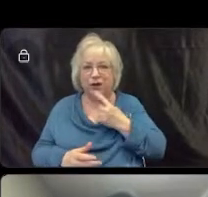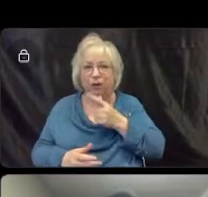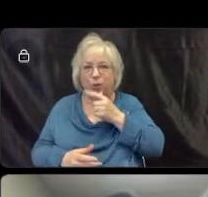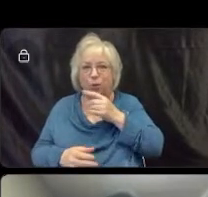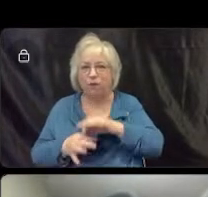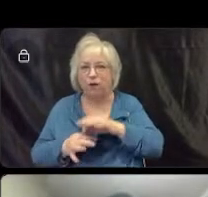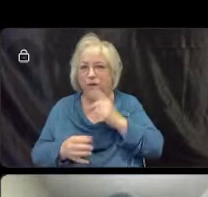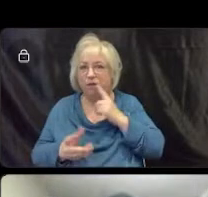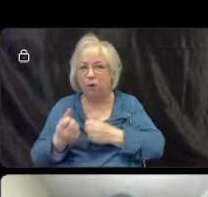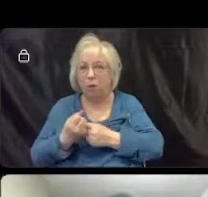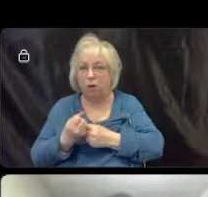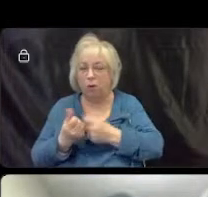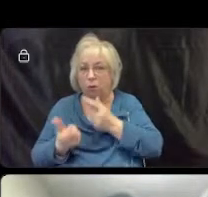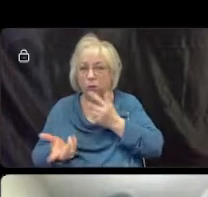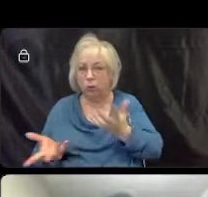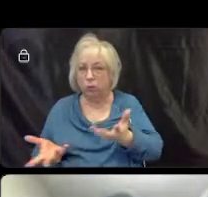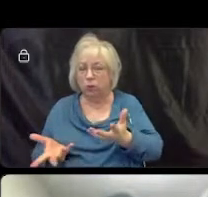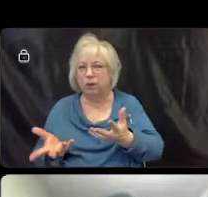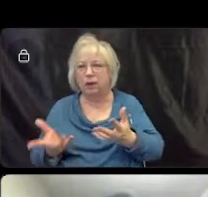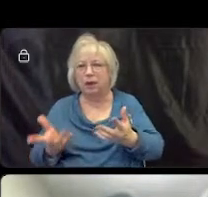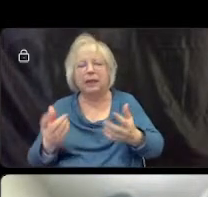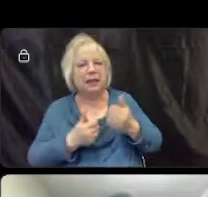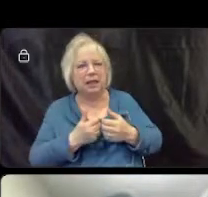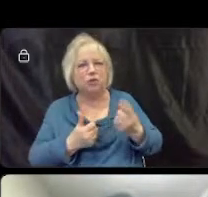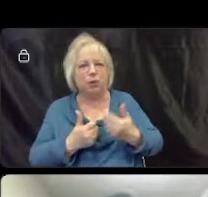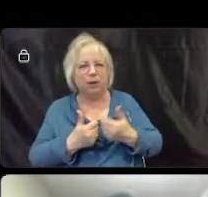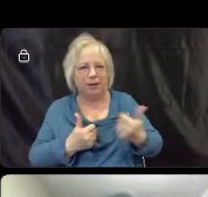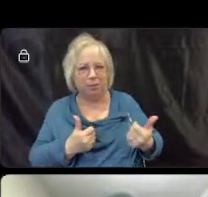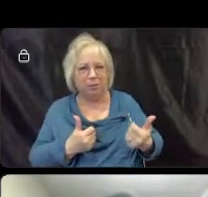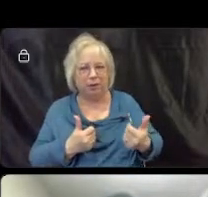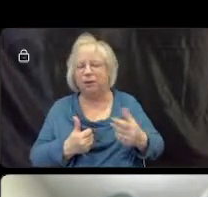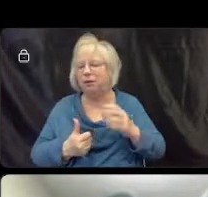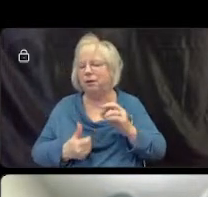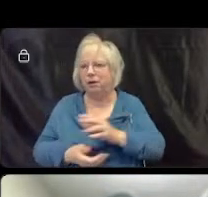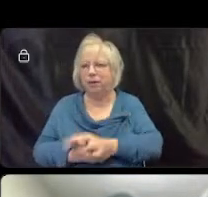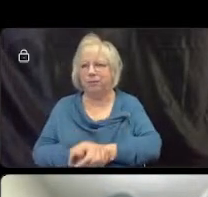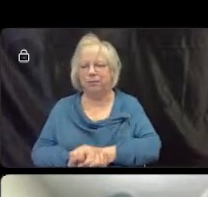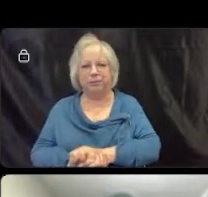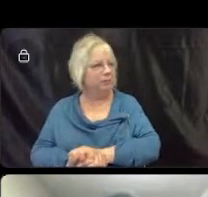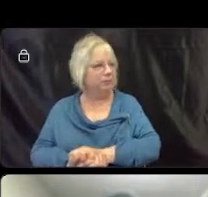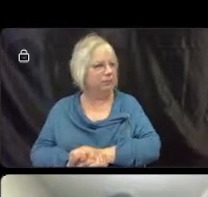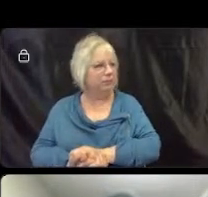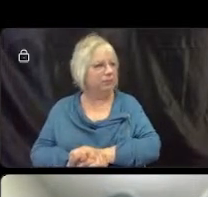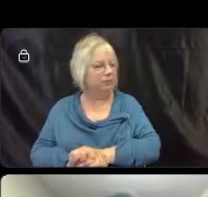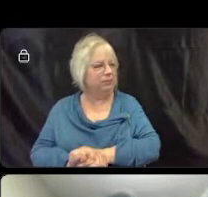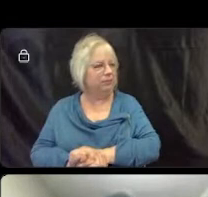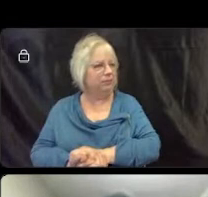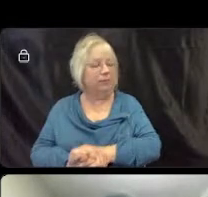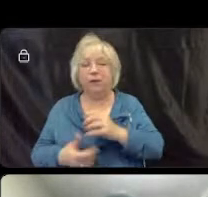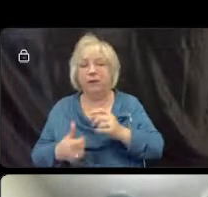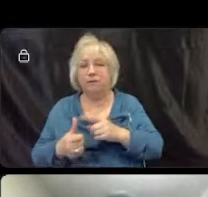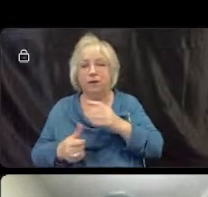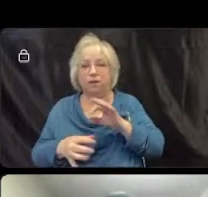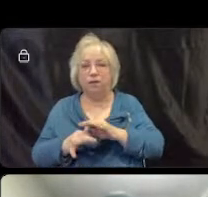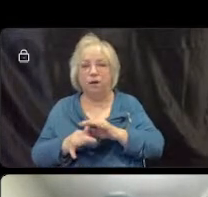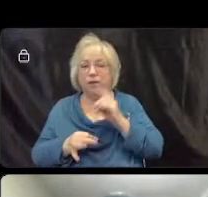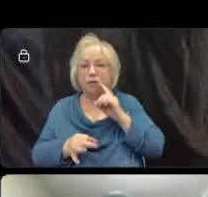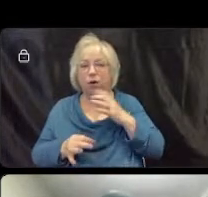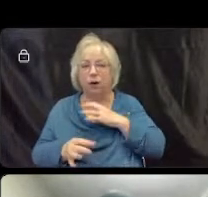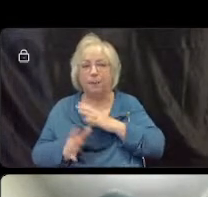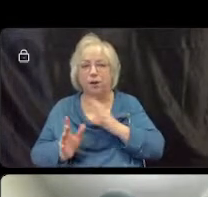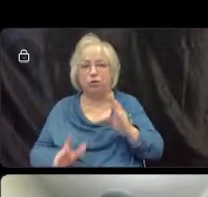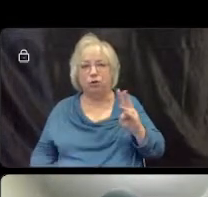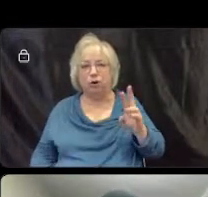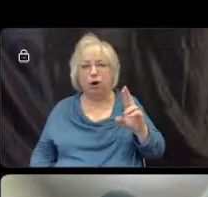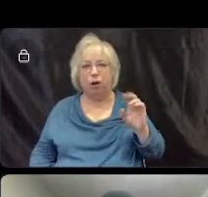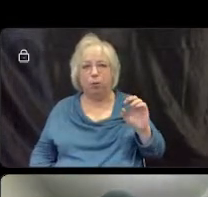voting for? Each one separately. Okay. So the first vote will be for Commissioner